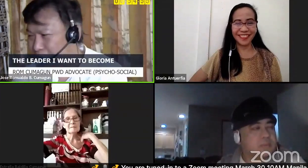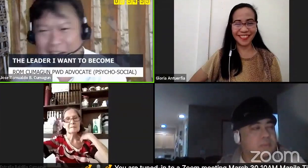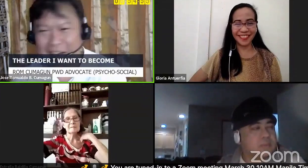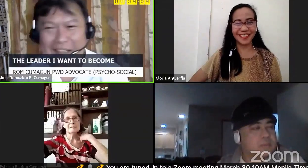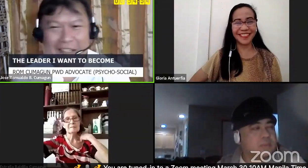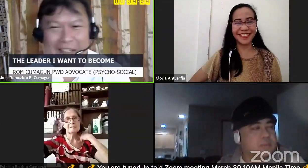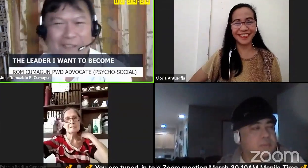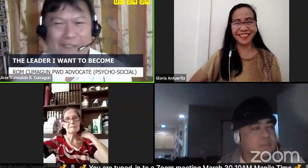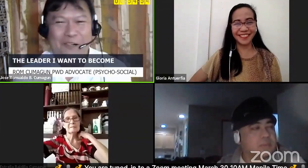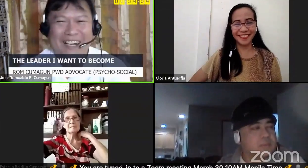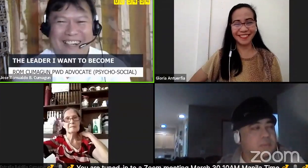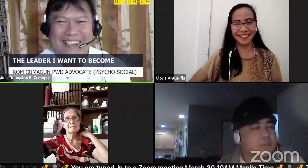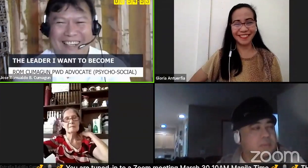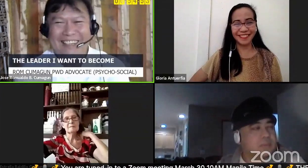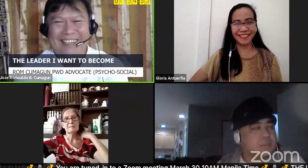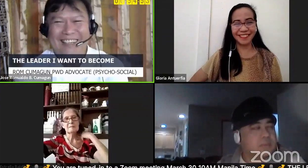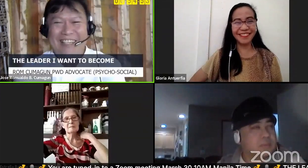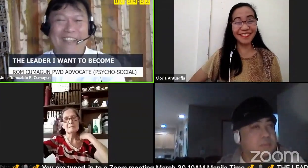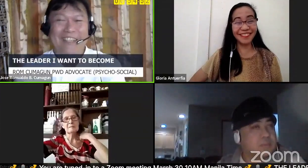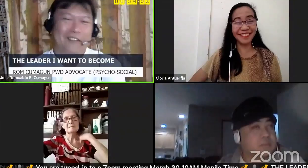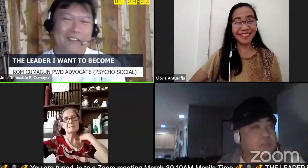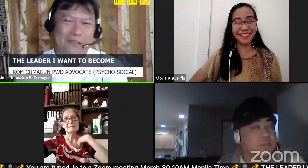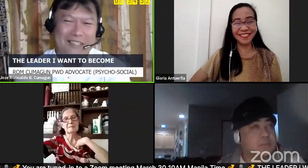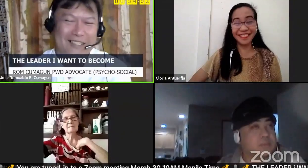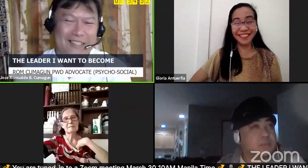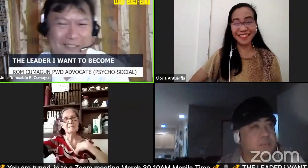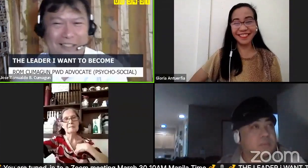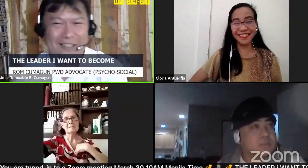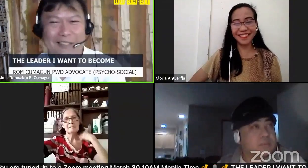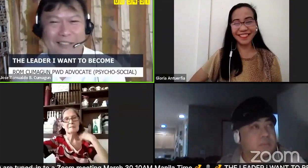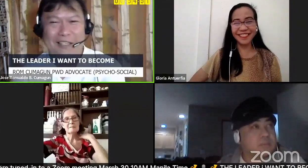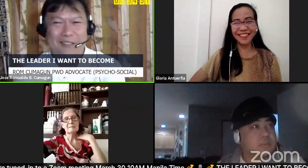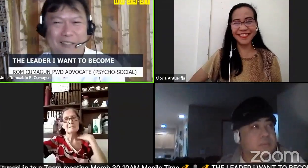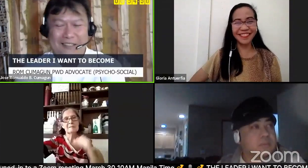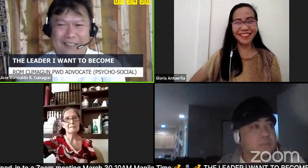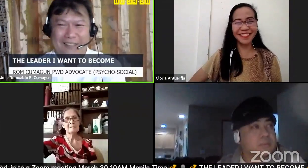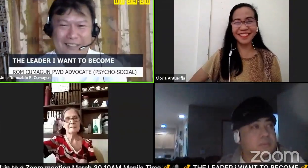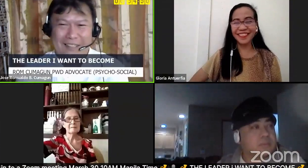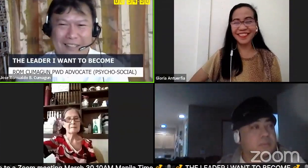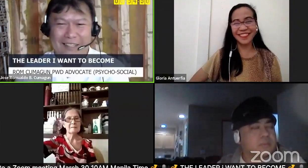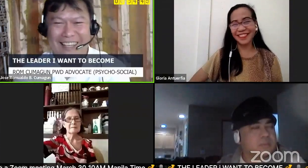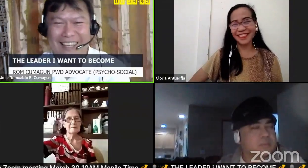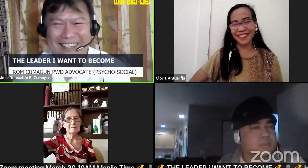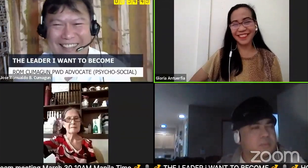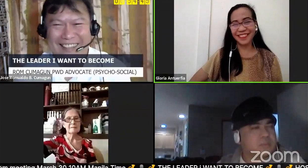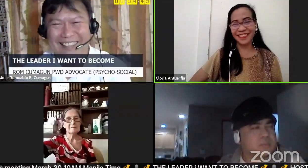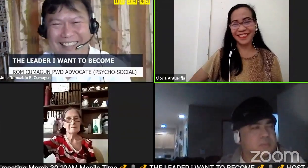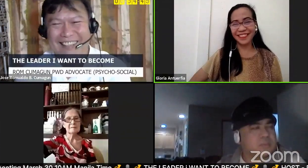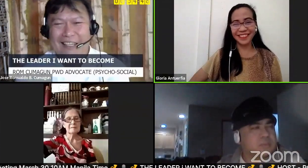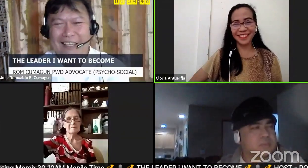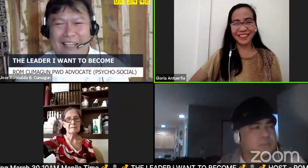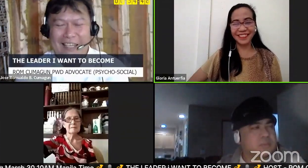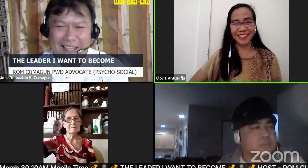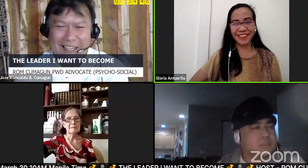was under fire for in her own organization.